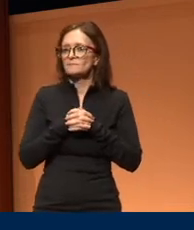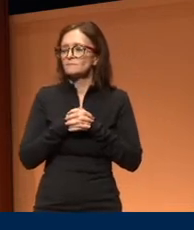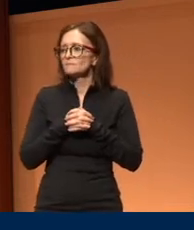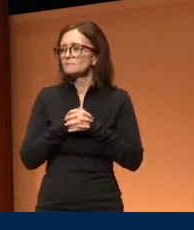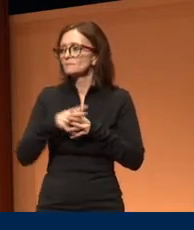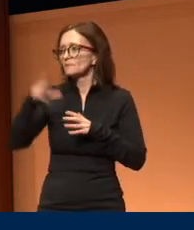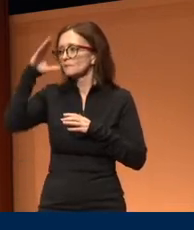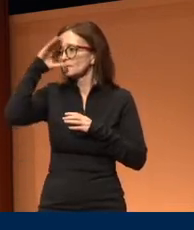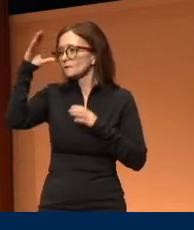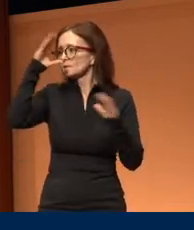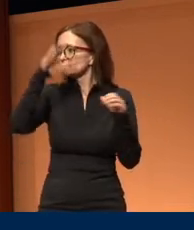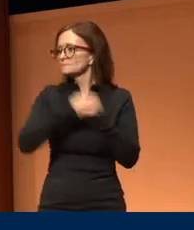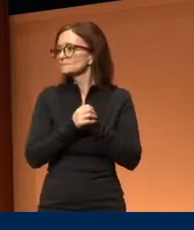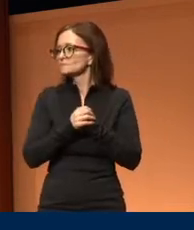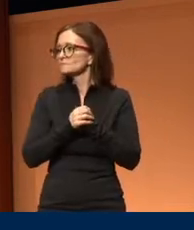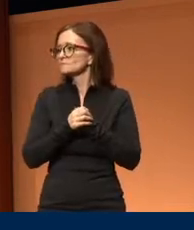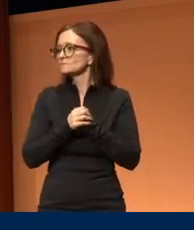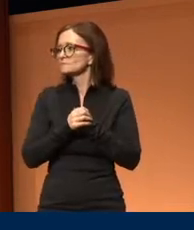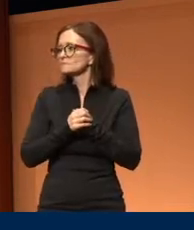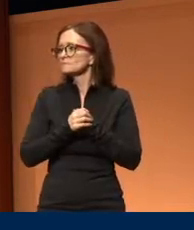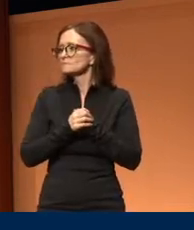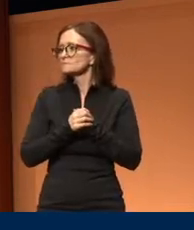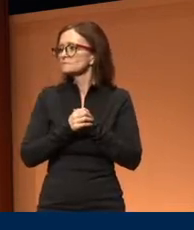Hello, Hello.